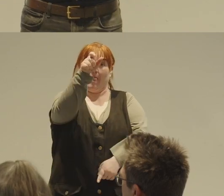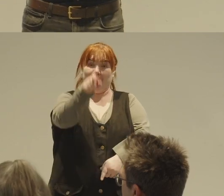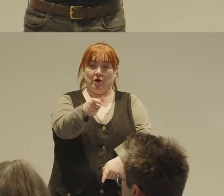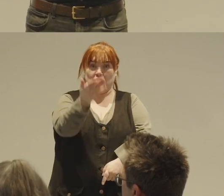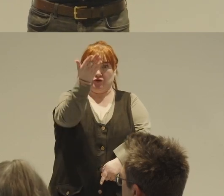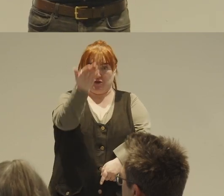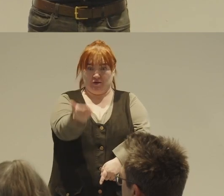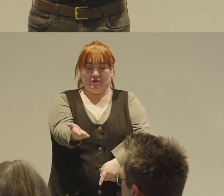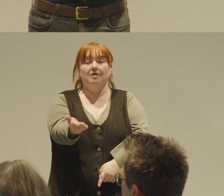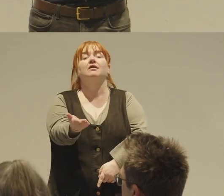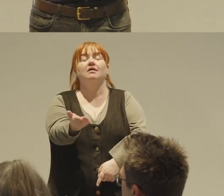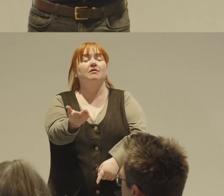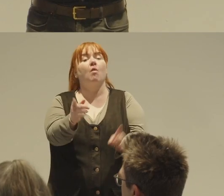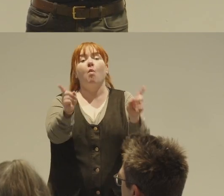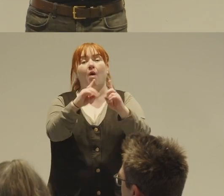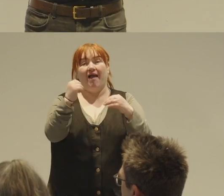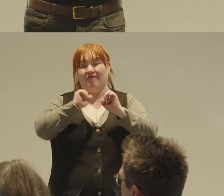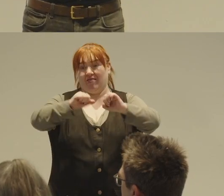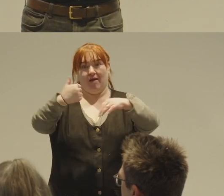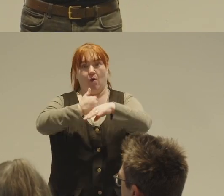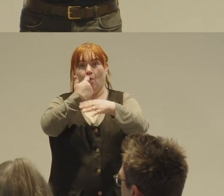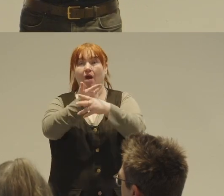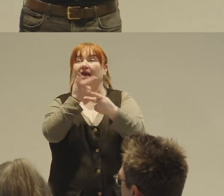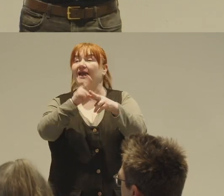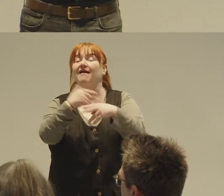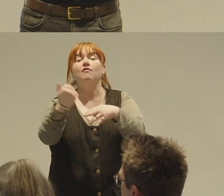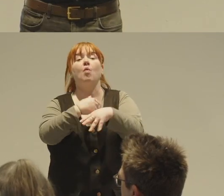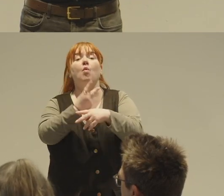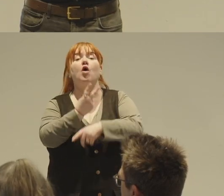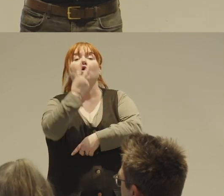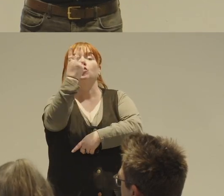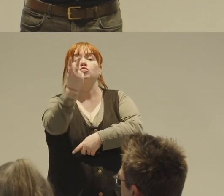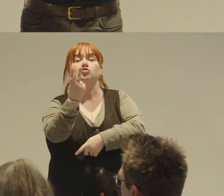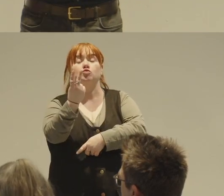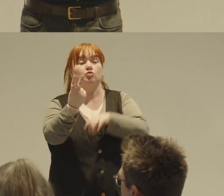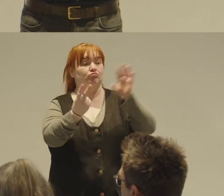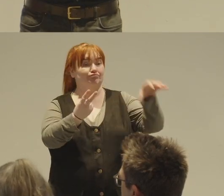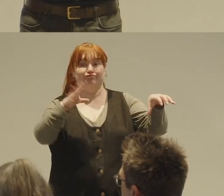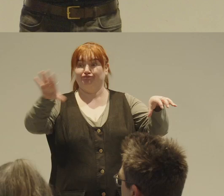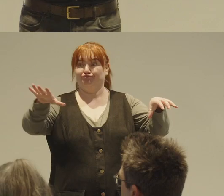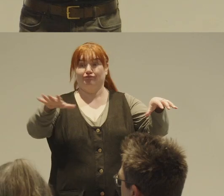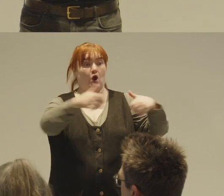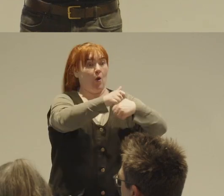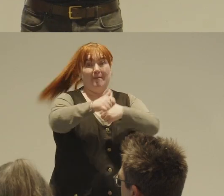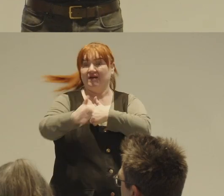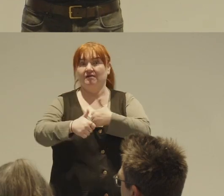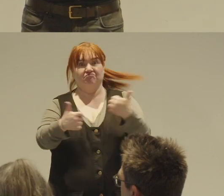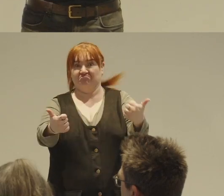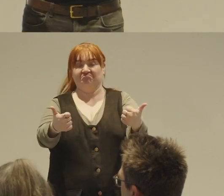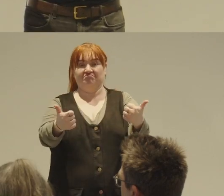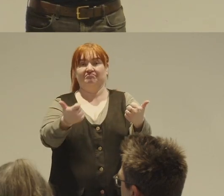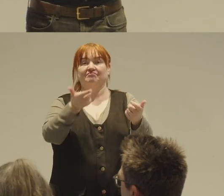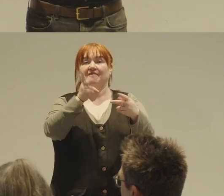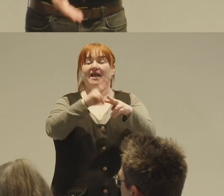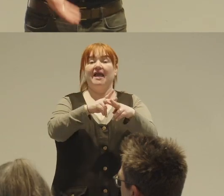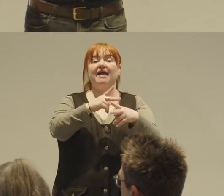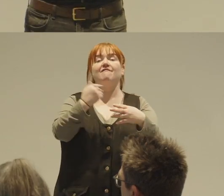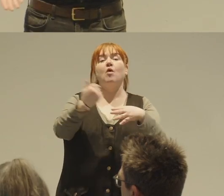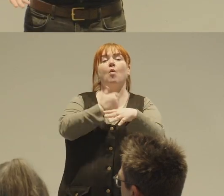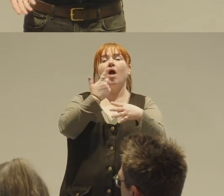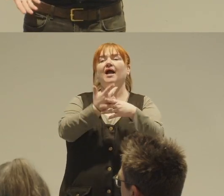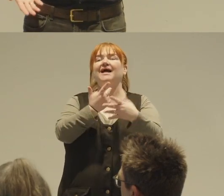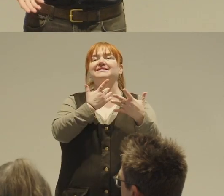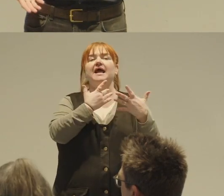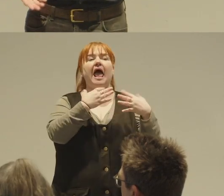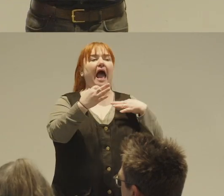If that person works as an actor in 2 different companies, that's fairly straightforward. If they work as an actor and then an usher,